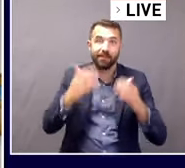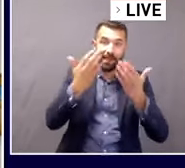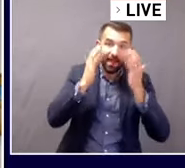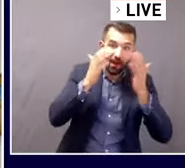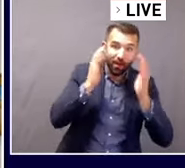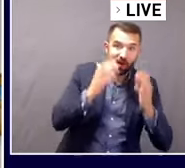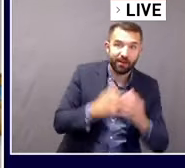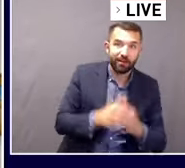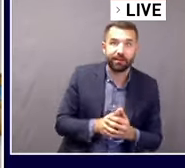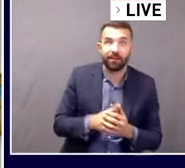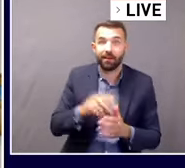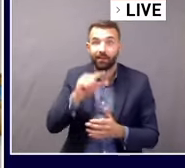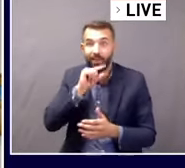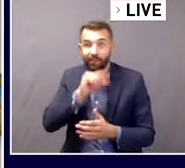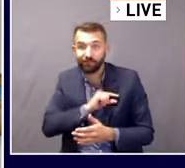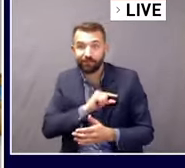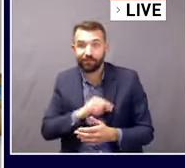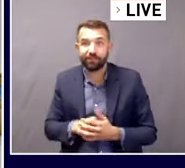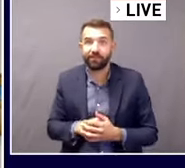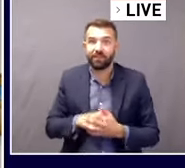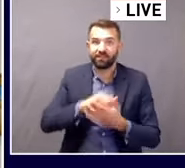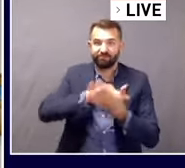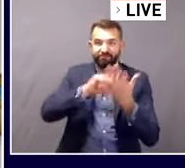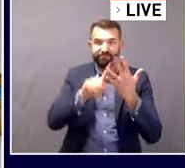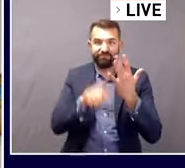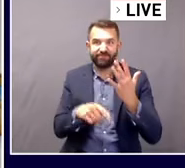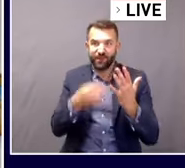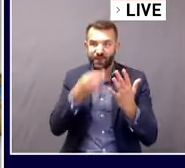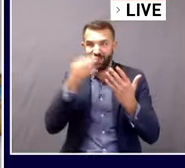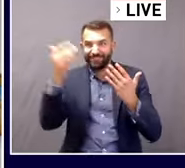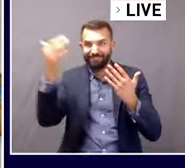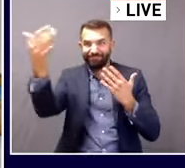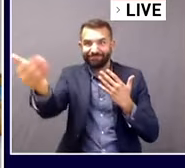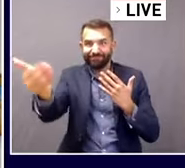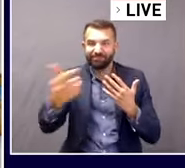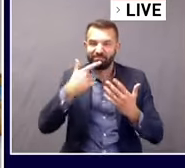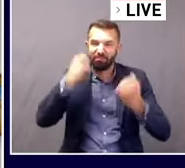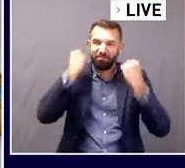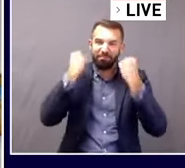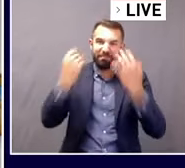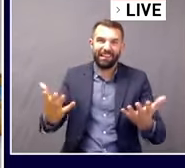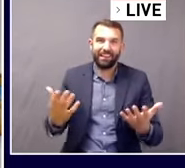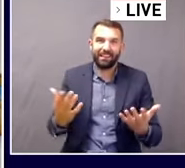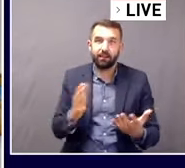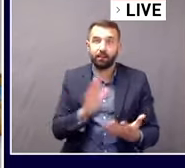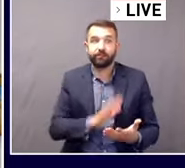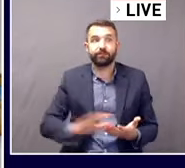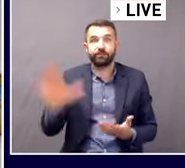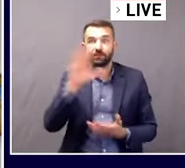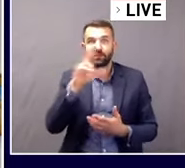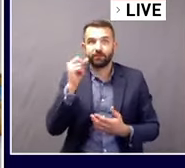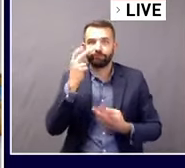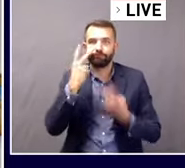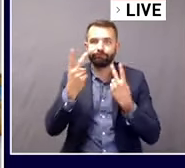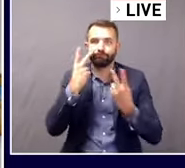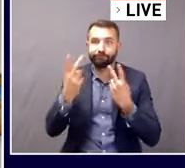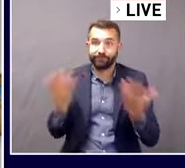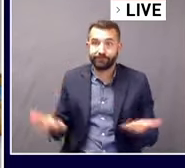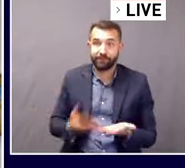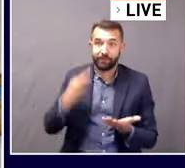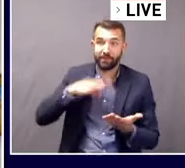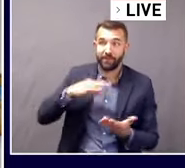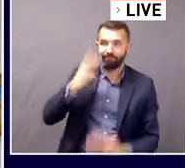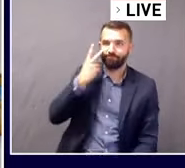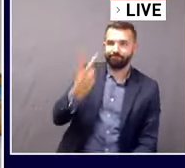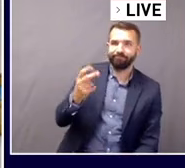into Thanksgiving. We've seen all too many times across the country and even within our own state that the virus